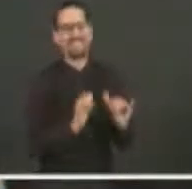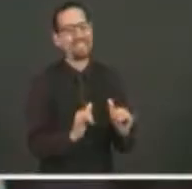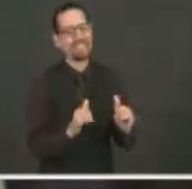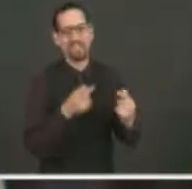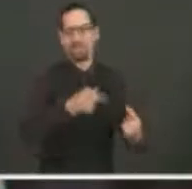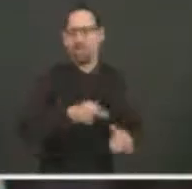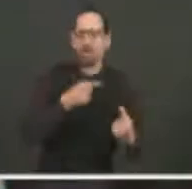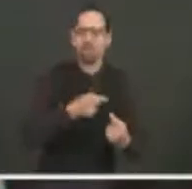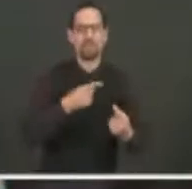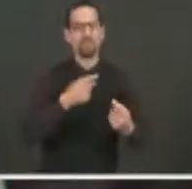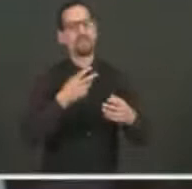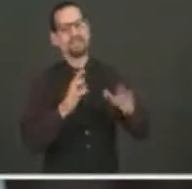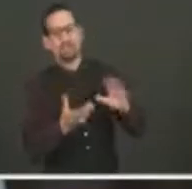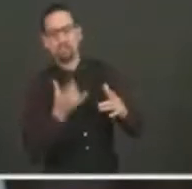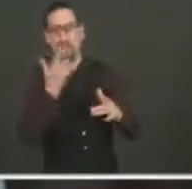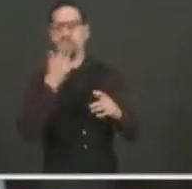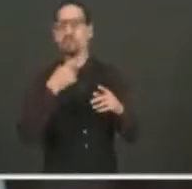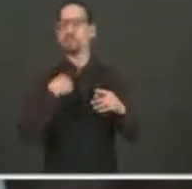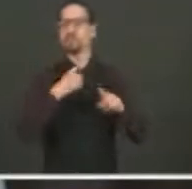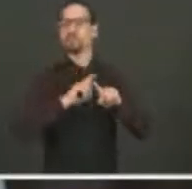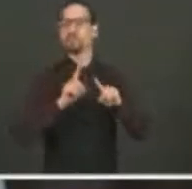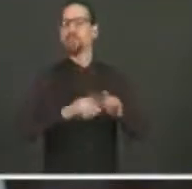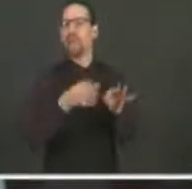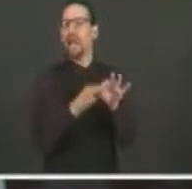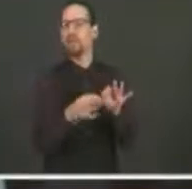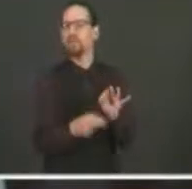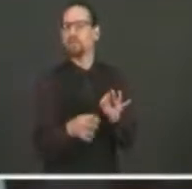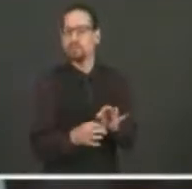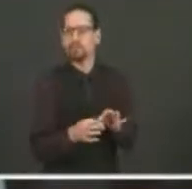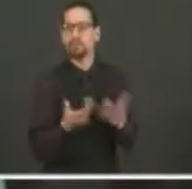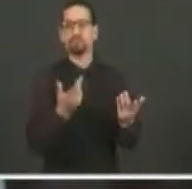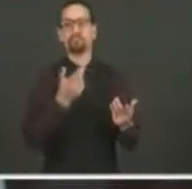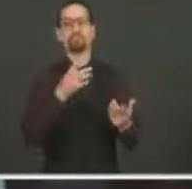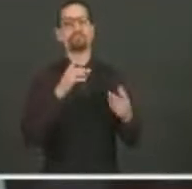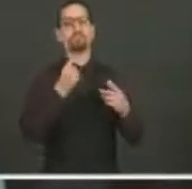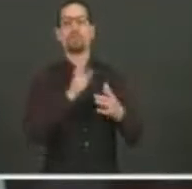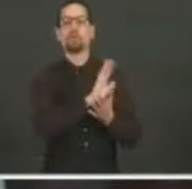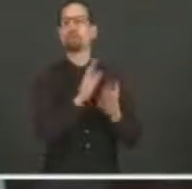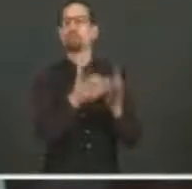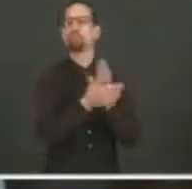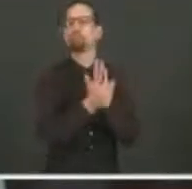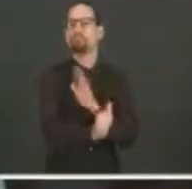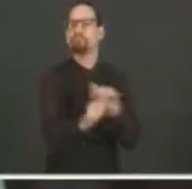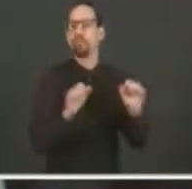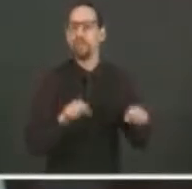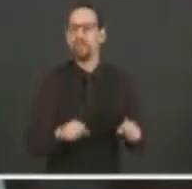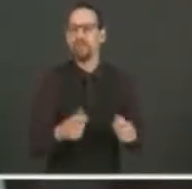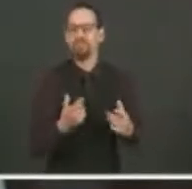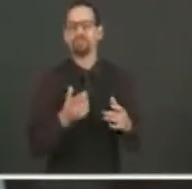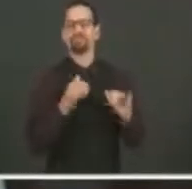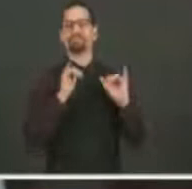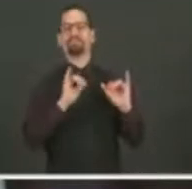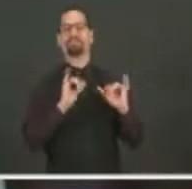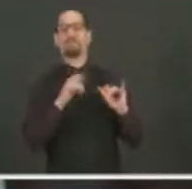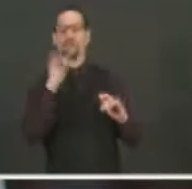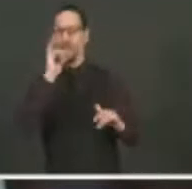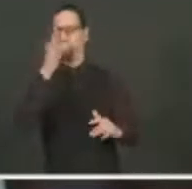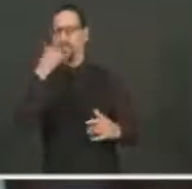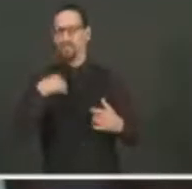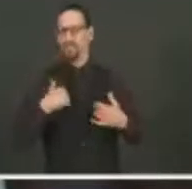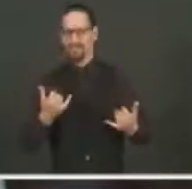as I said, multi-language learners and those with differing abilities, we're going to do everything we possibly can to always keep them in person.